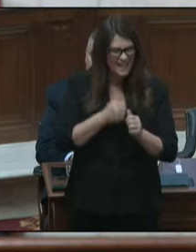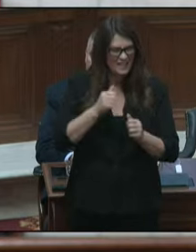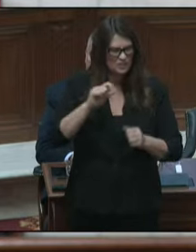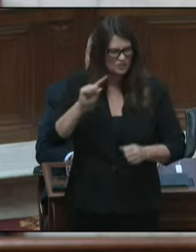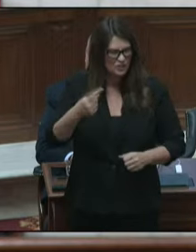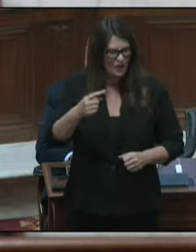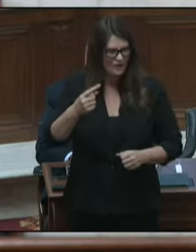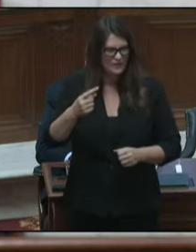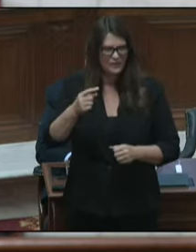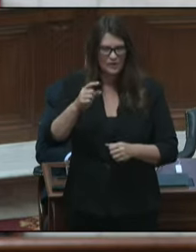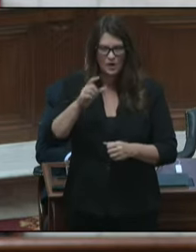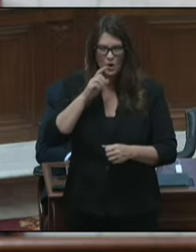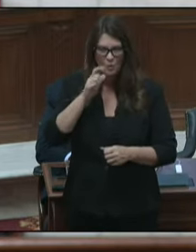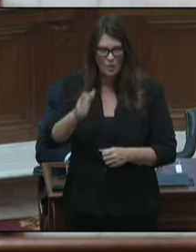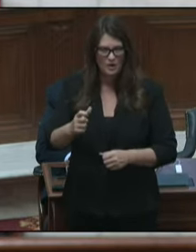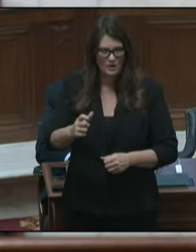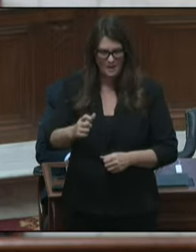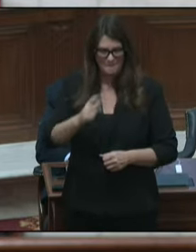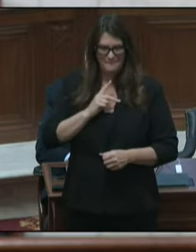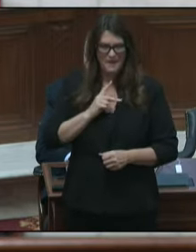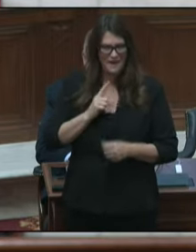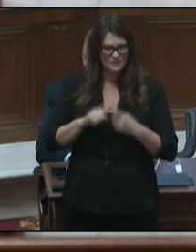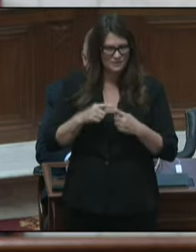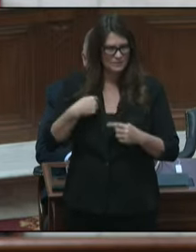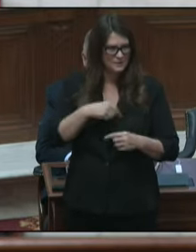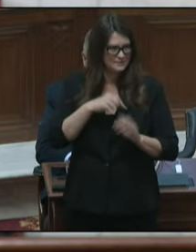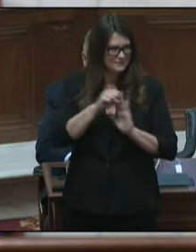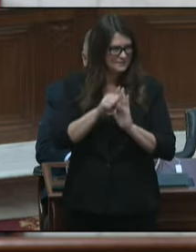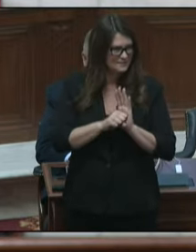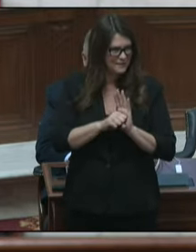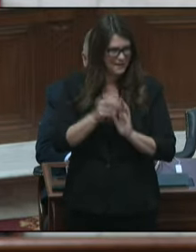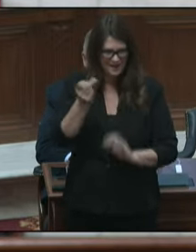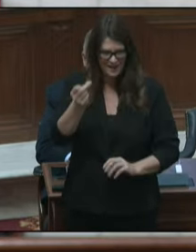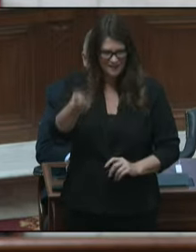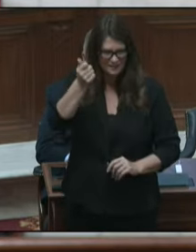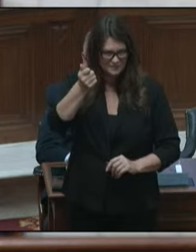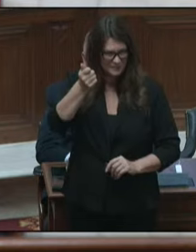in, it comes ripping back to us instantaneously.